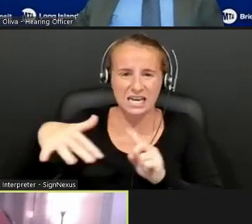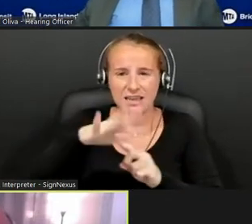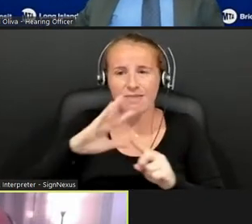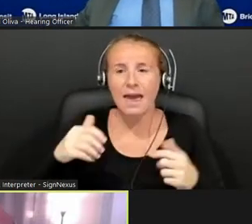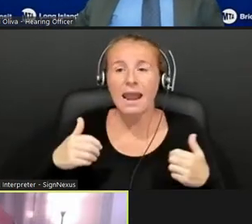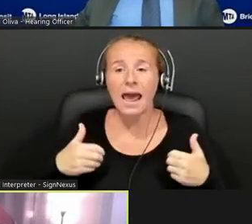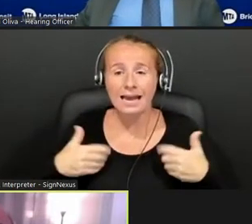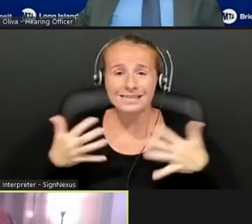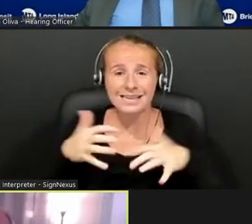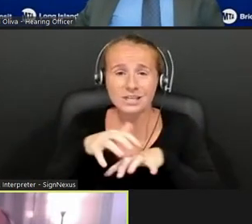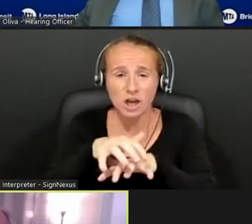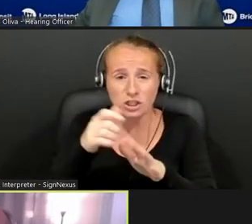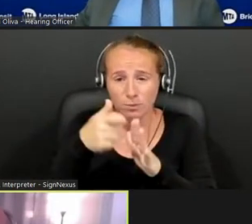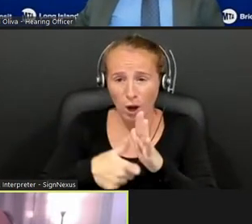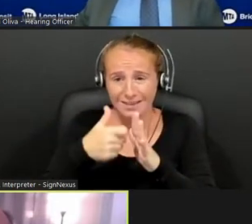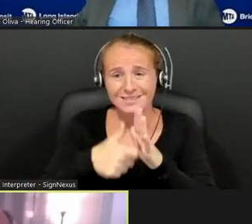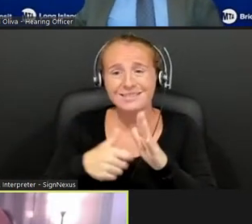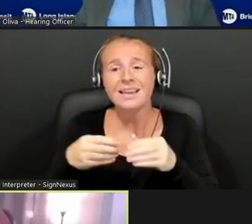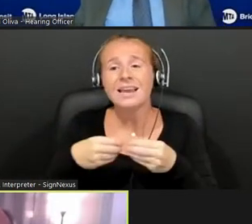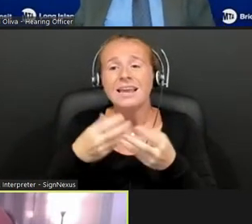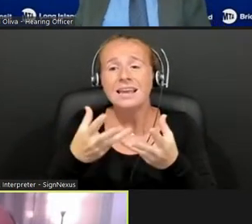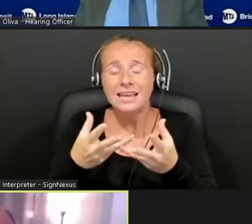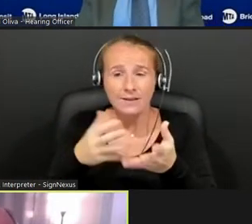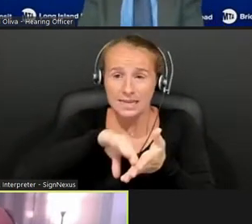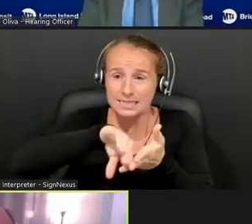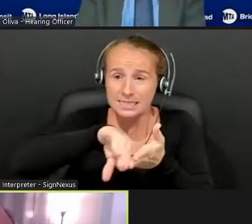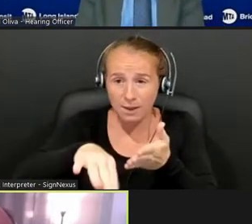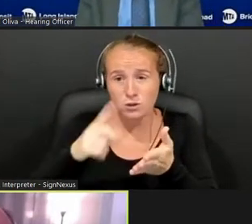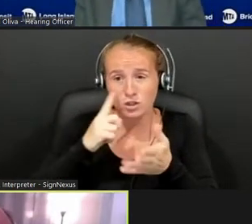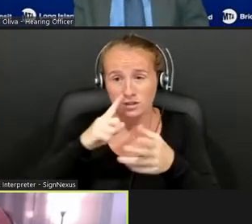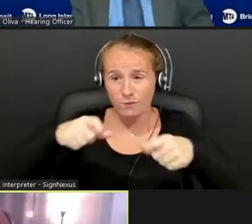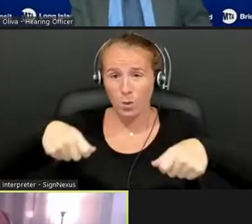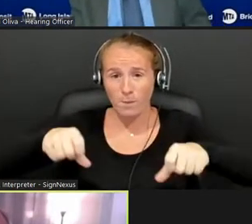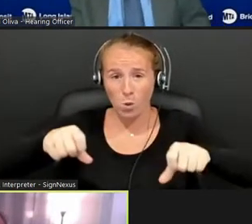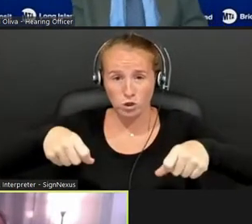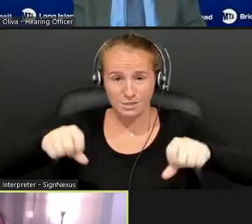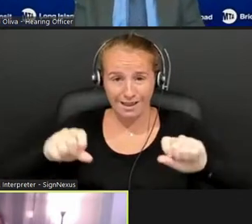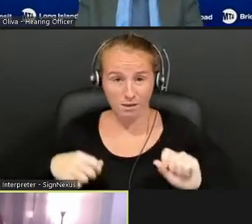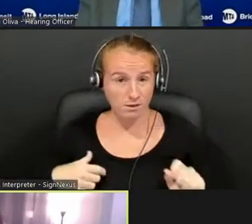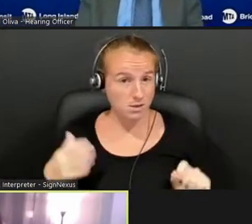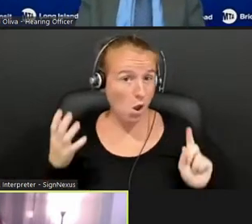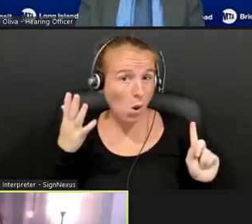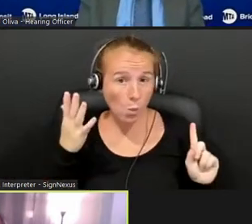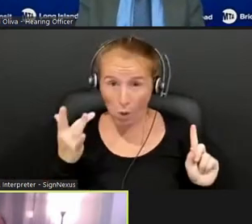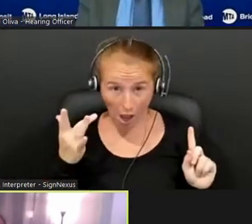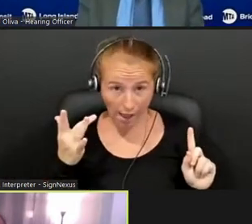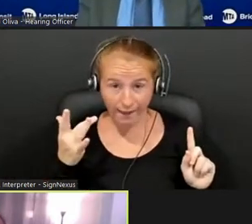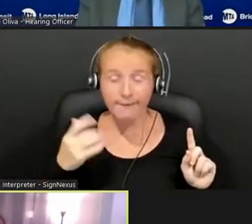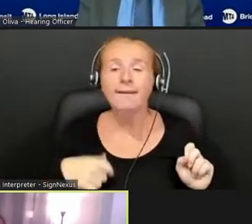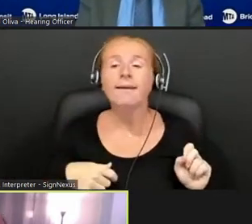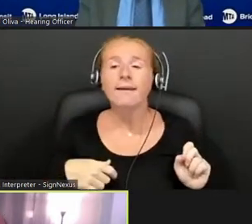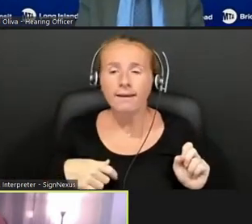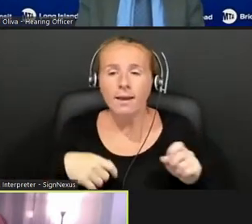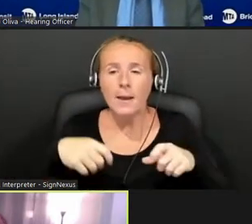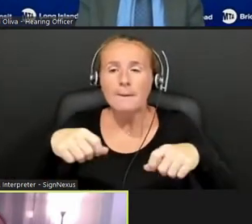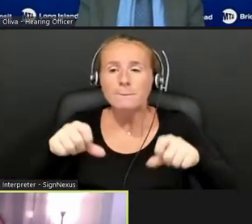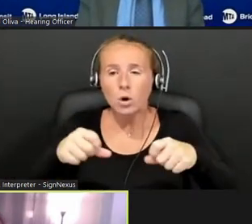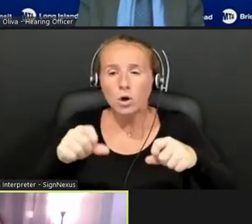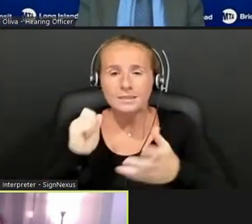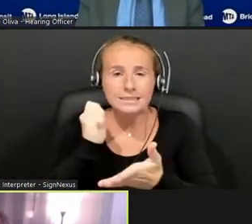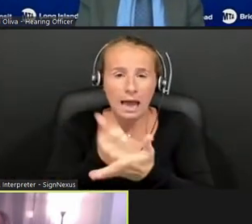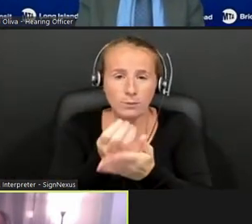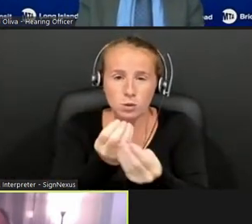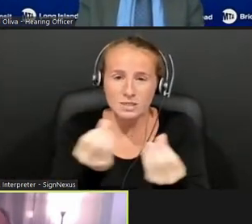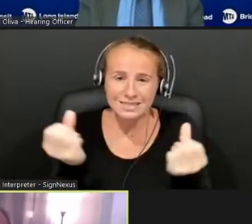congestion pricing gives complete exemptions for motorcycles why motorcycles help to solve the